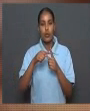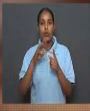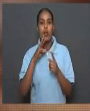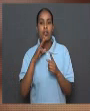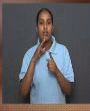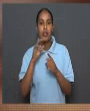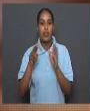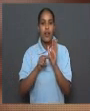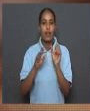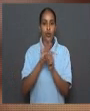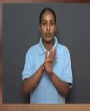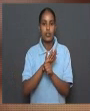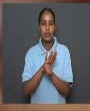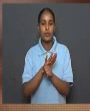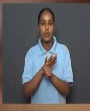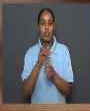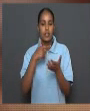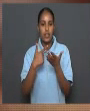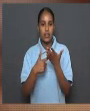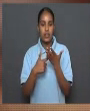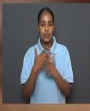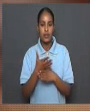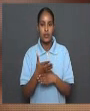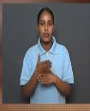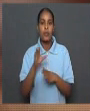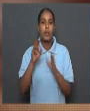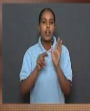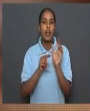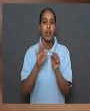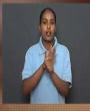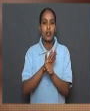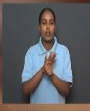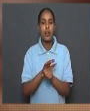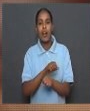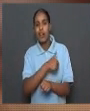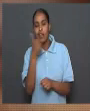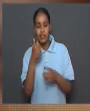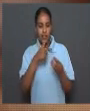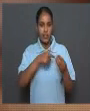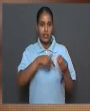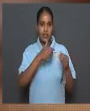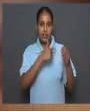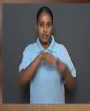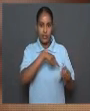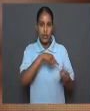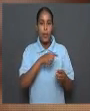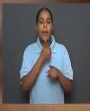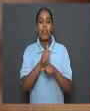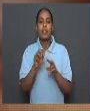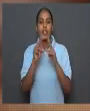the cathode. Thus, the cathode is another region of the metal